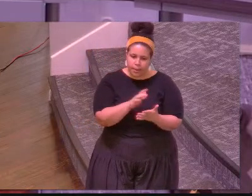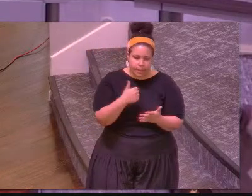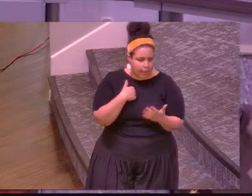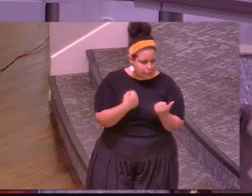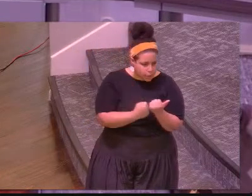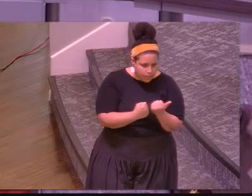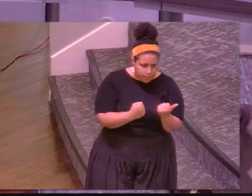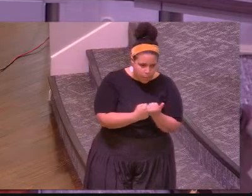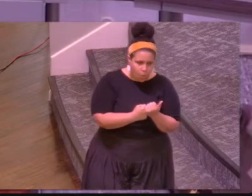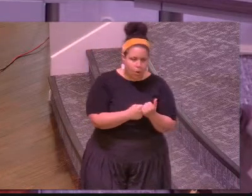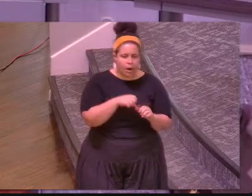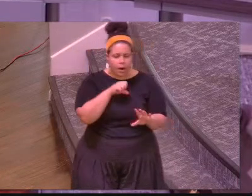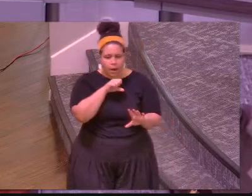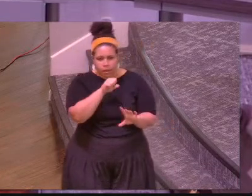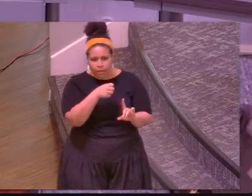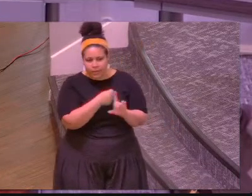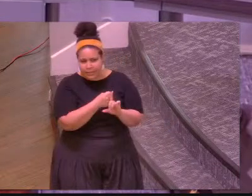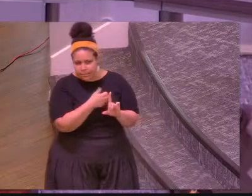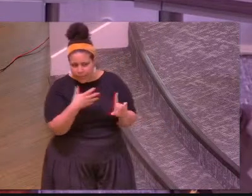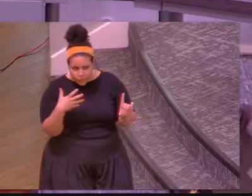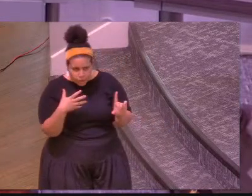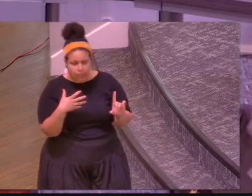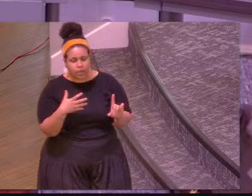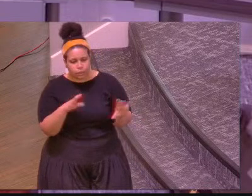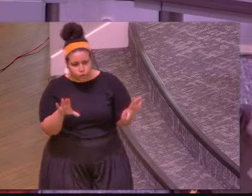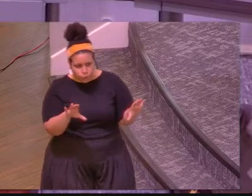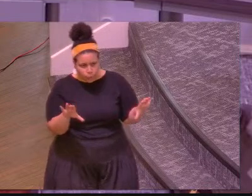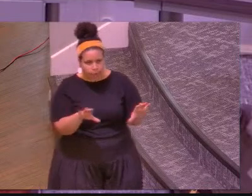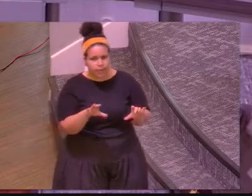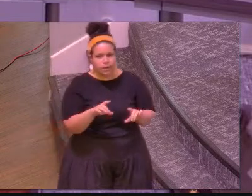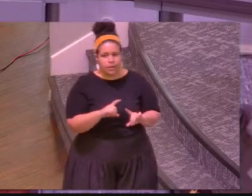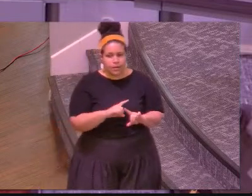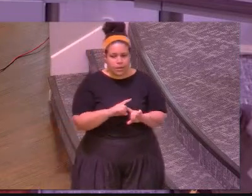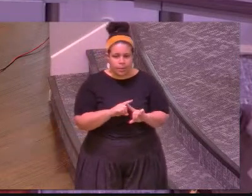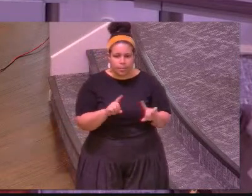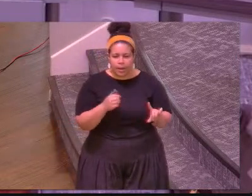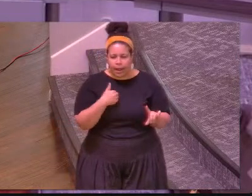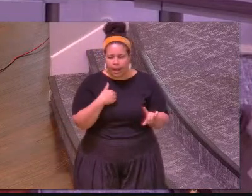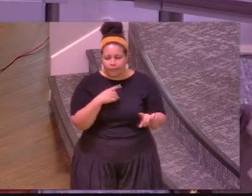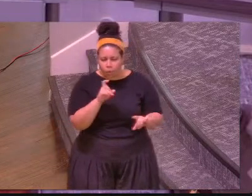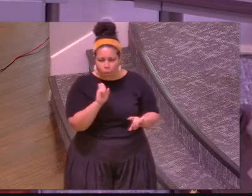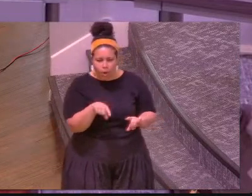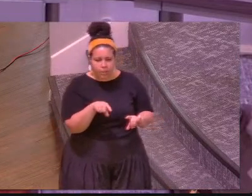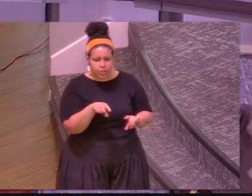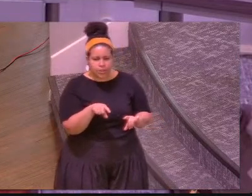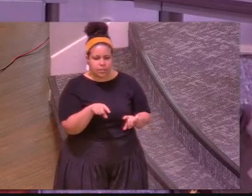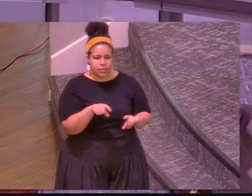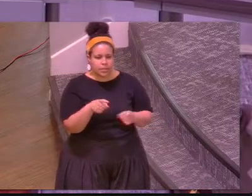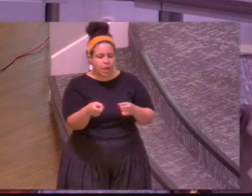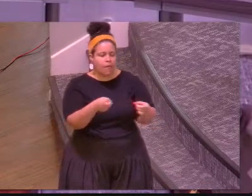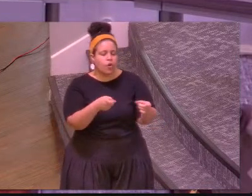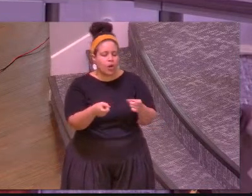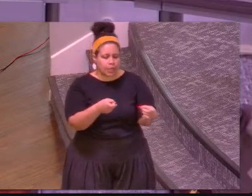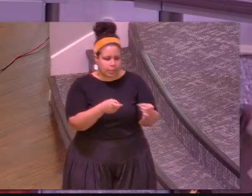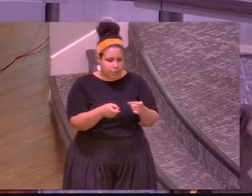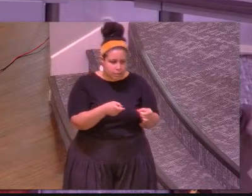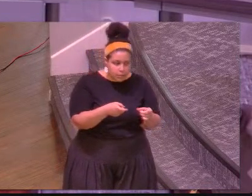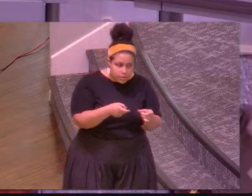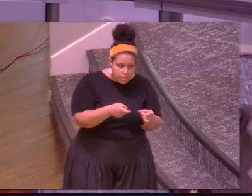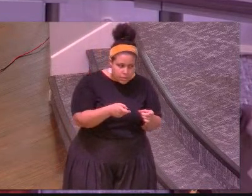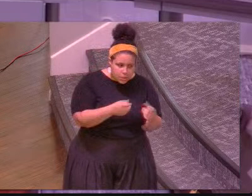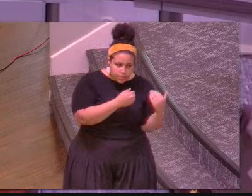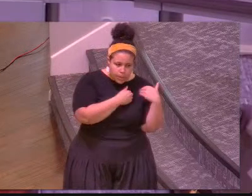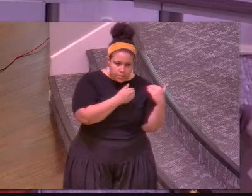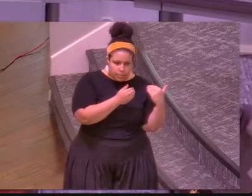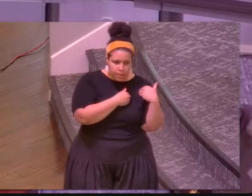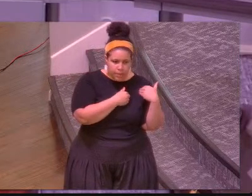love the expansion that it's doing. I just have questions in terms of governance and responsibilities of the board versus responsibilities of the